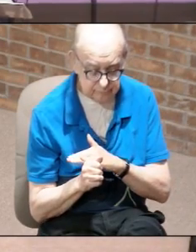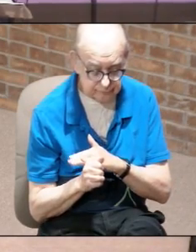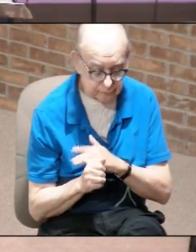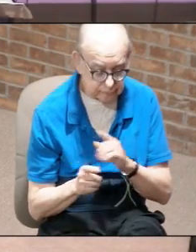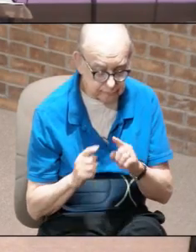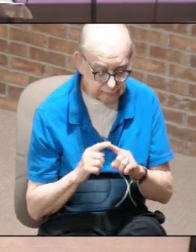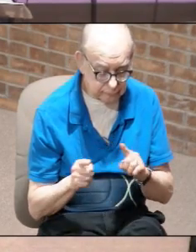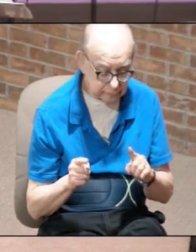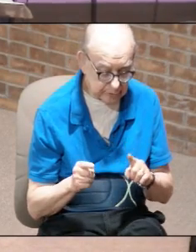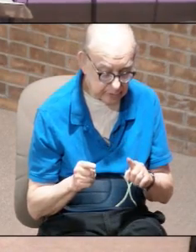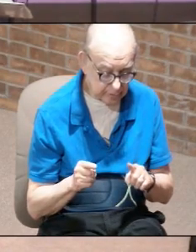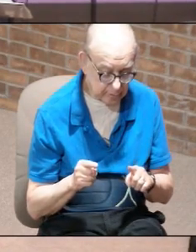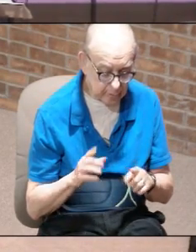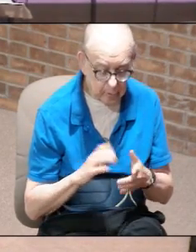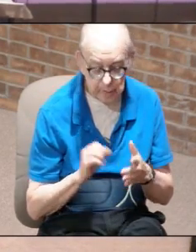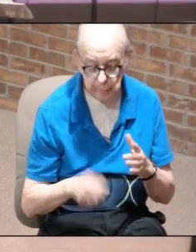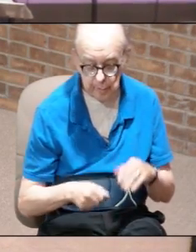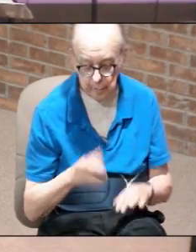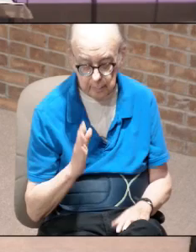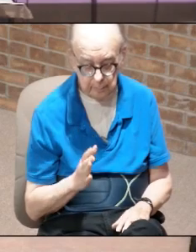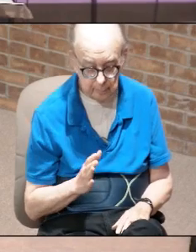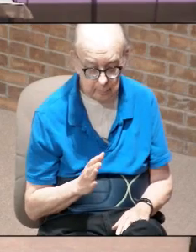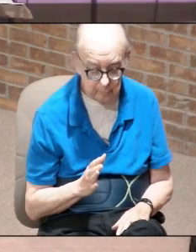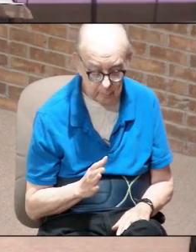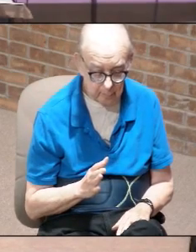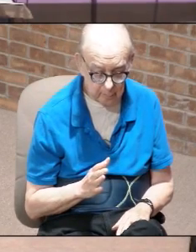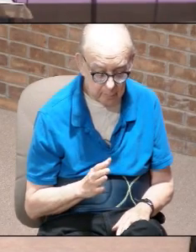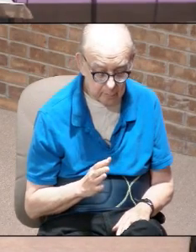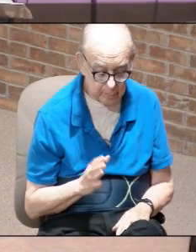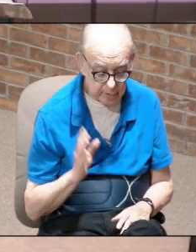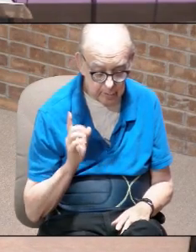But you tell God, God, take inventory.